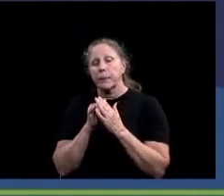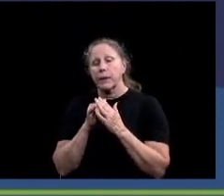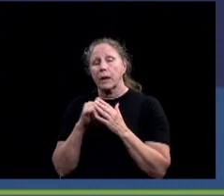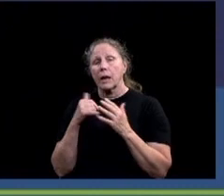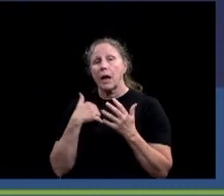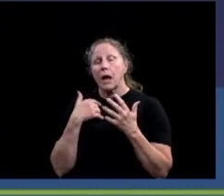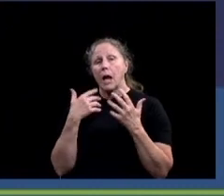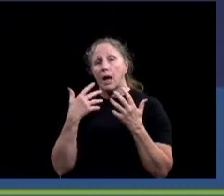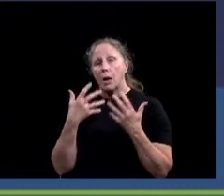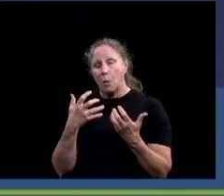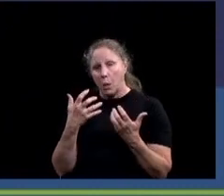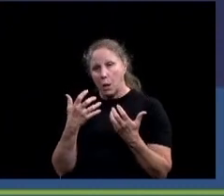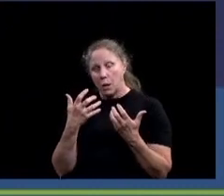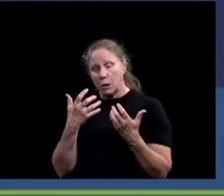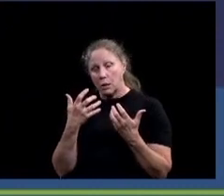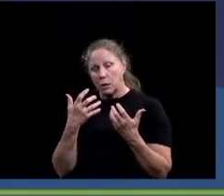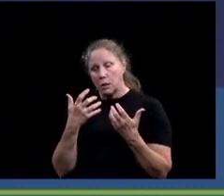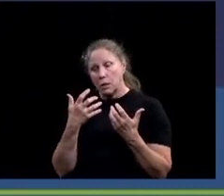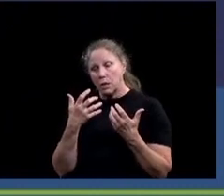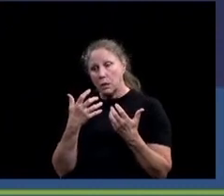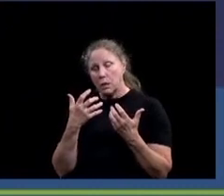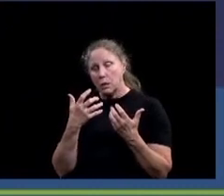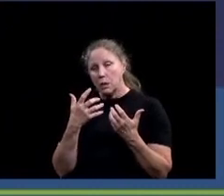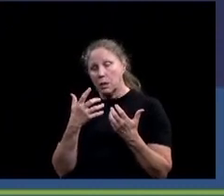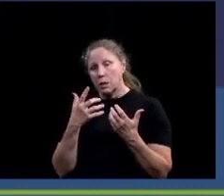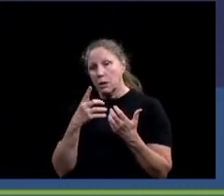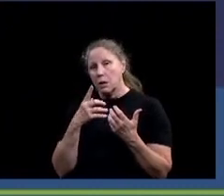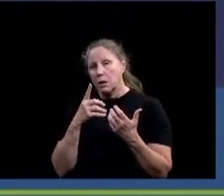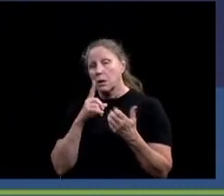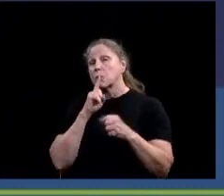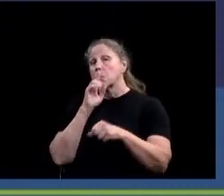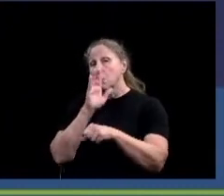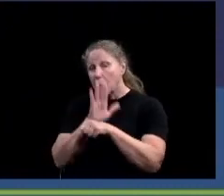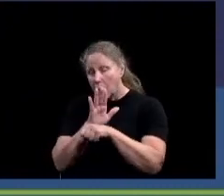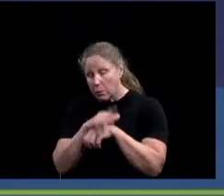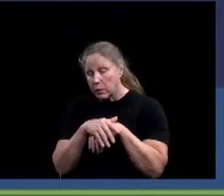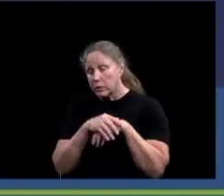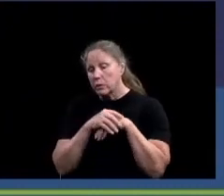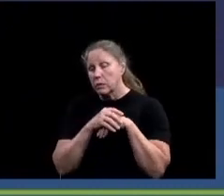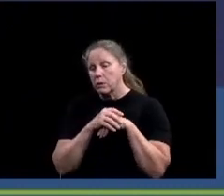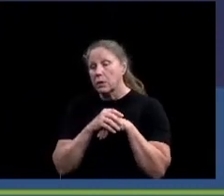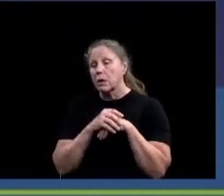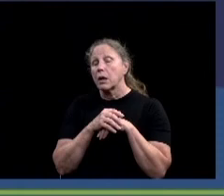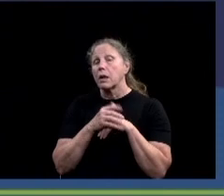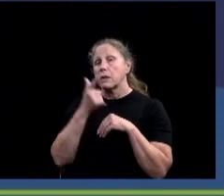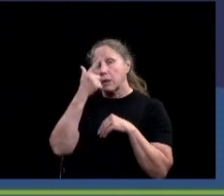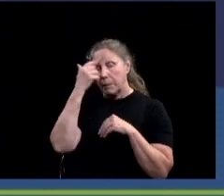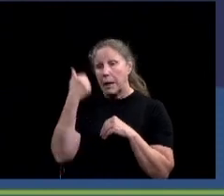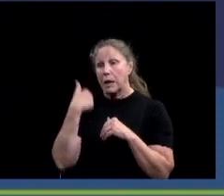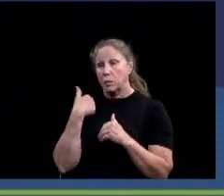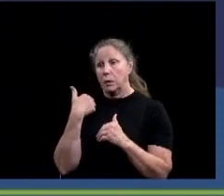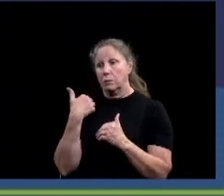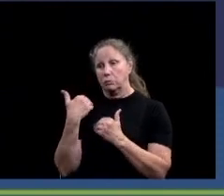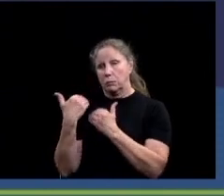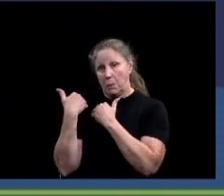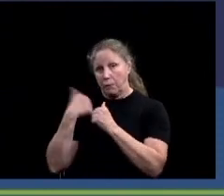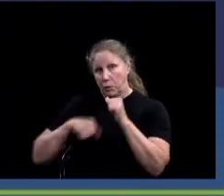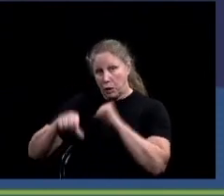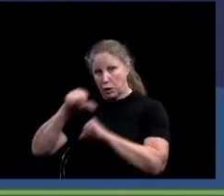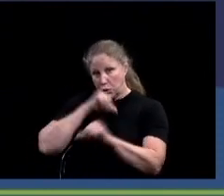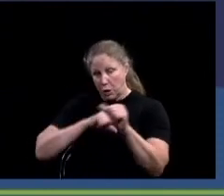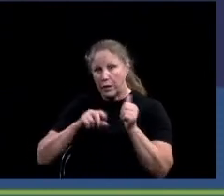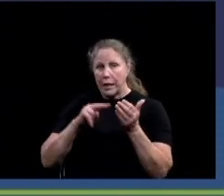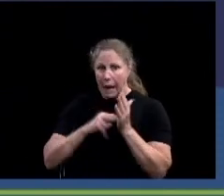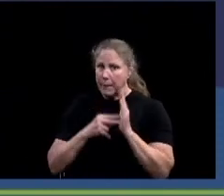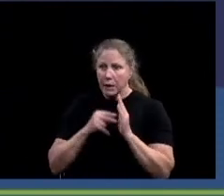is that is because we have such strong accountability to one another. And I mean that as a community, that I